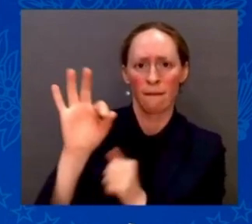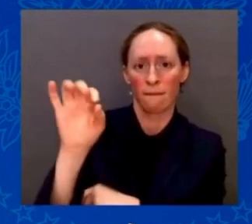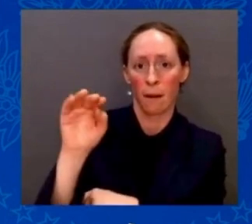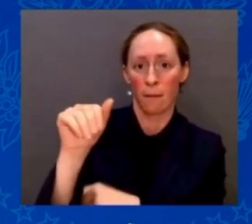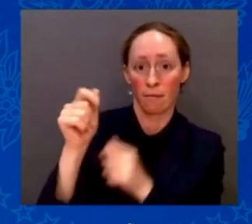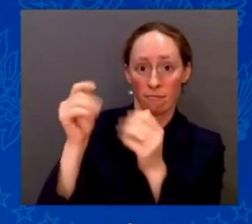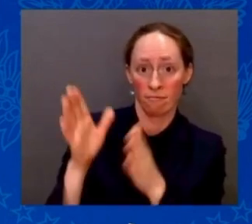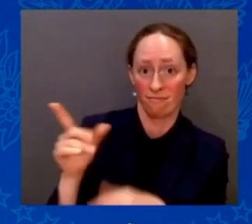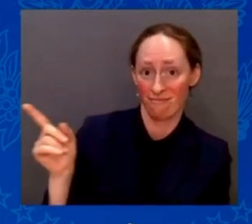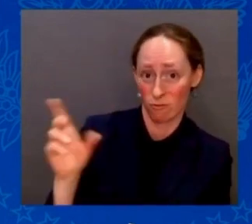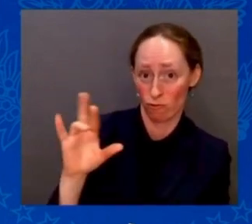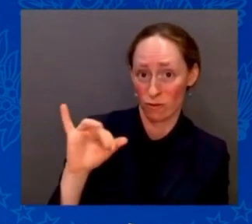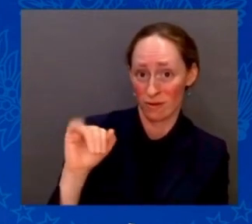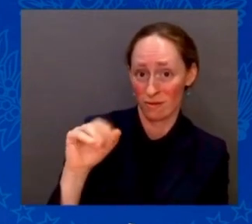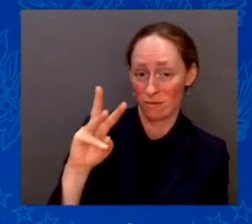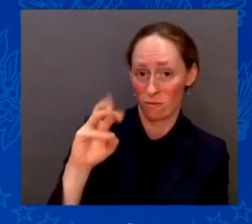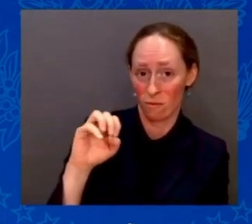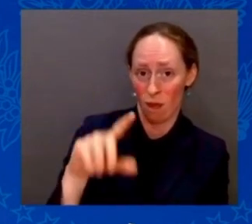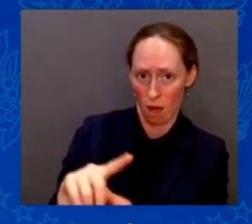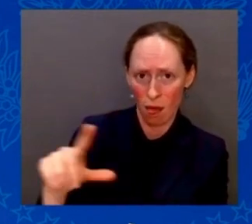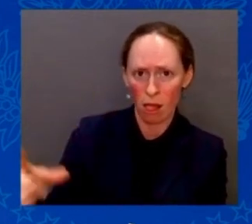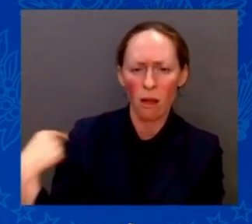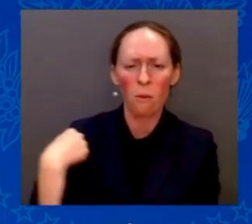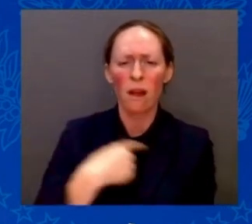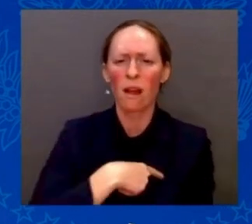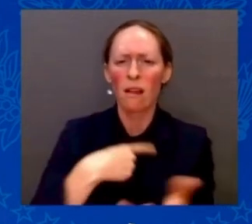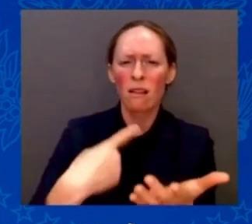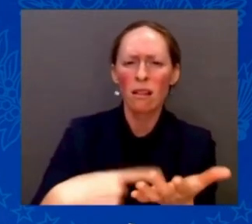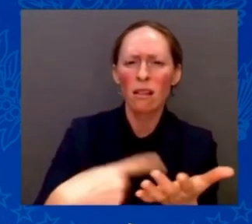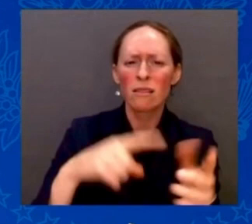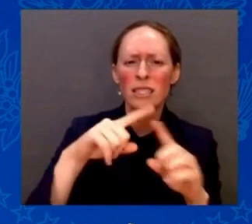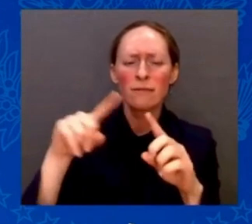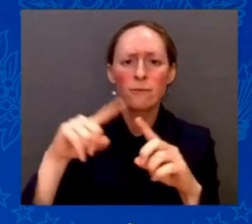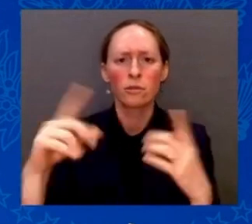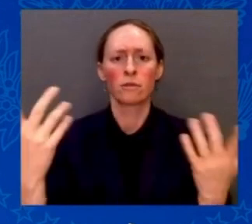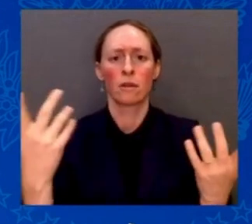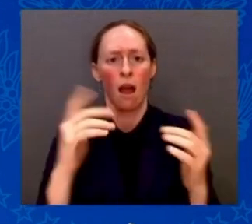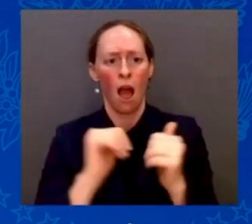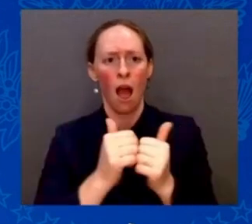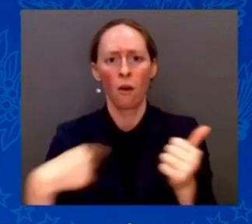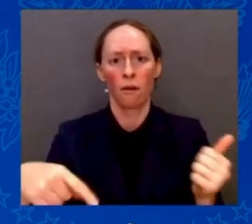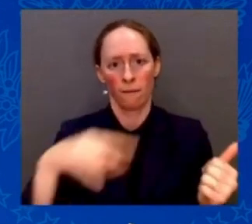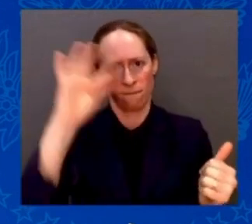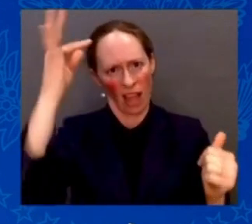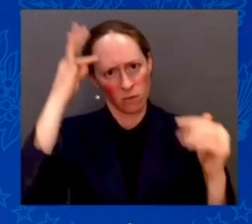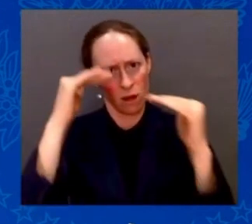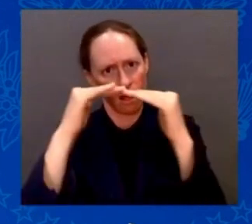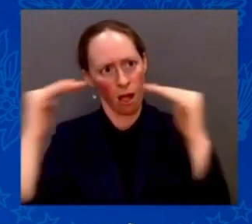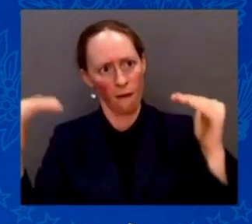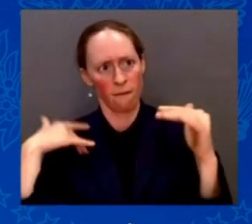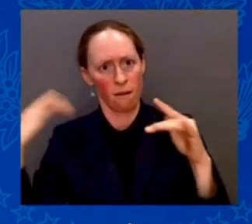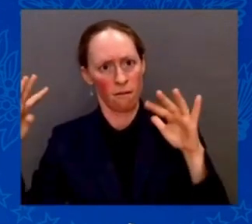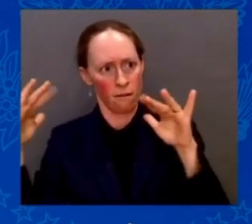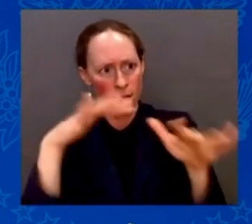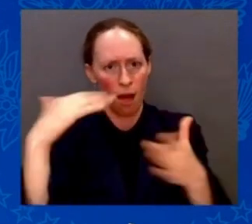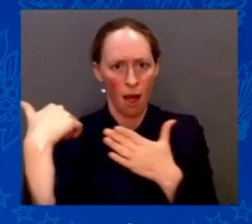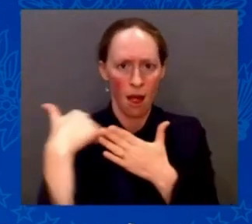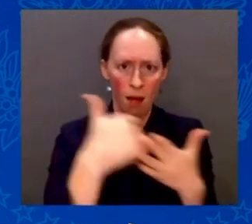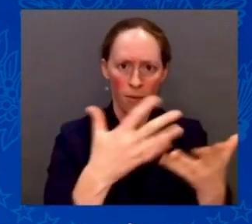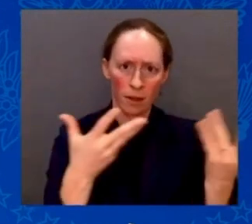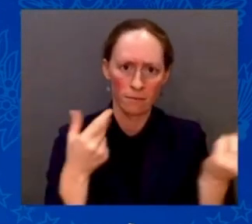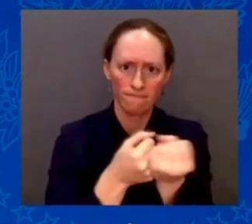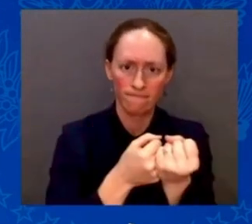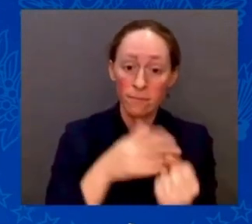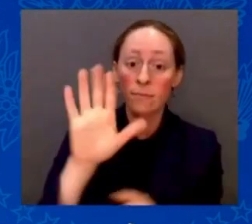folks. And early Monday morning, long before the storm made landfall, I spoke with Governor DeSantis